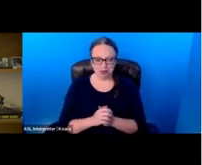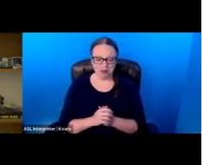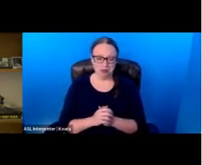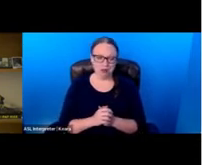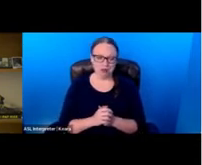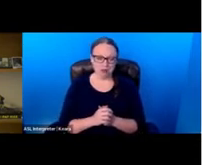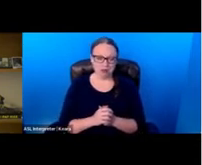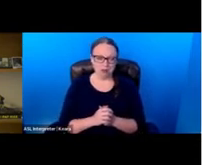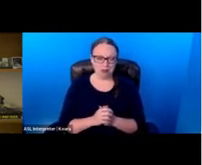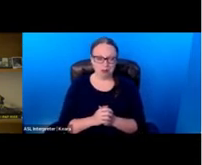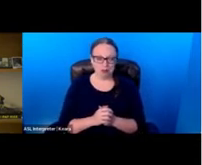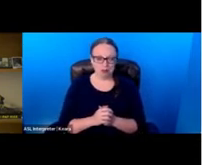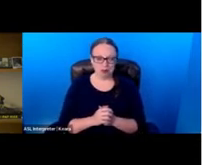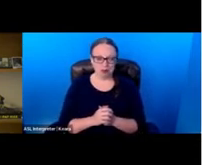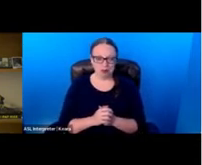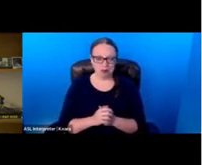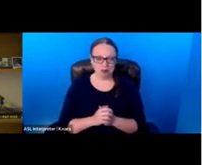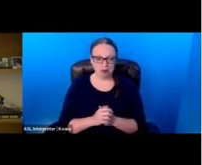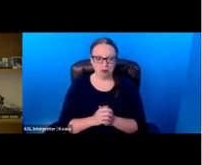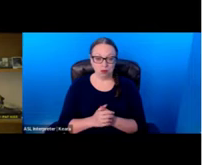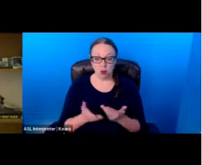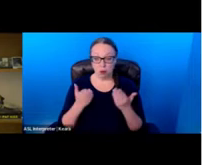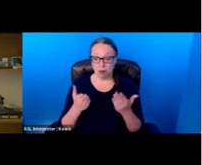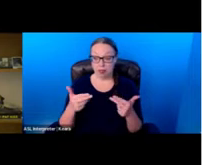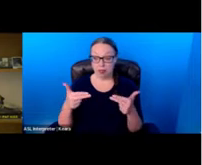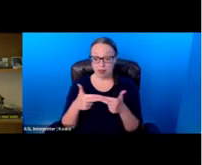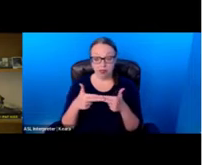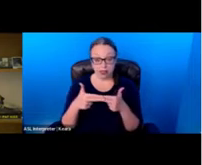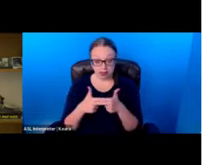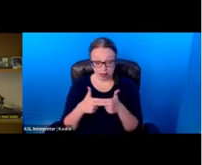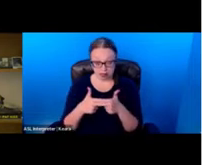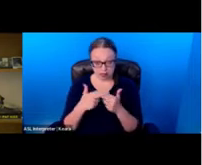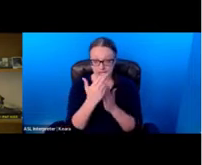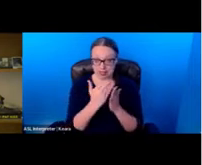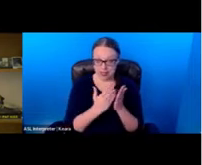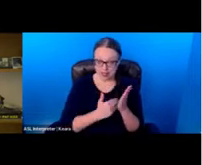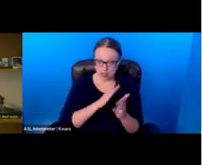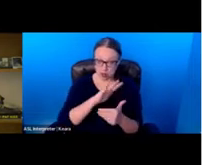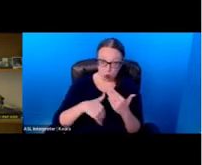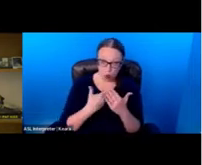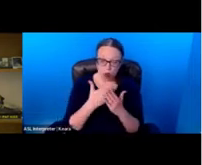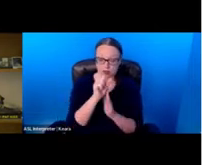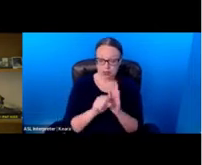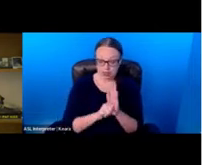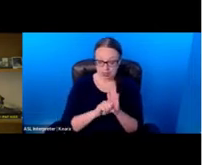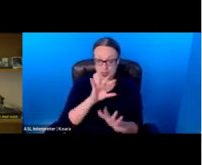All right, so this slide lists all of the states that participated in the